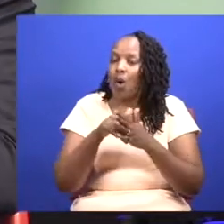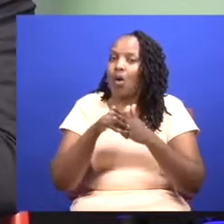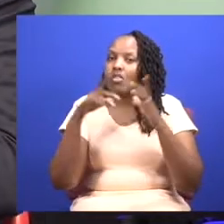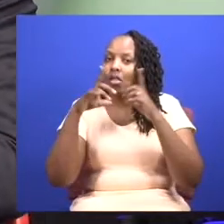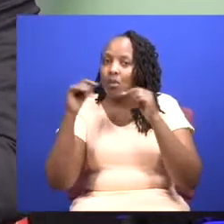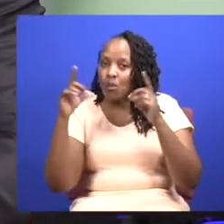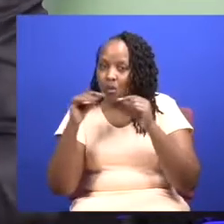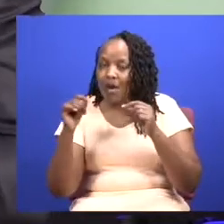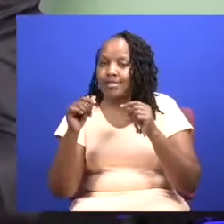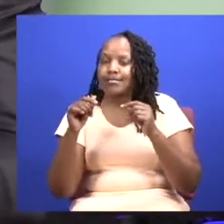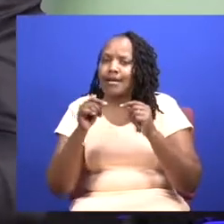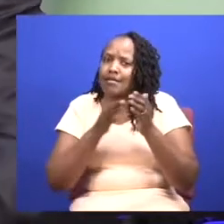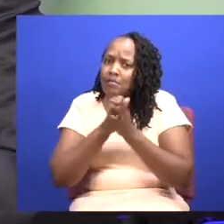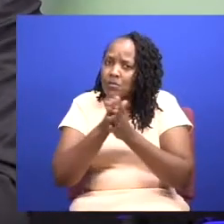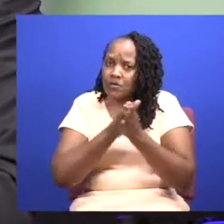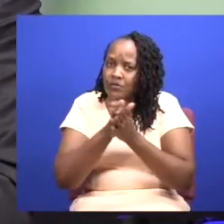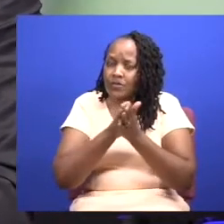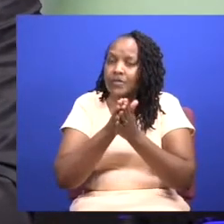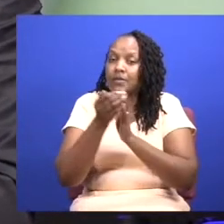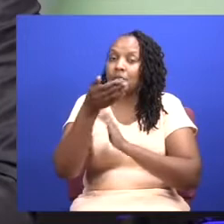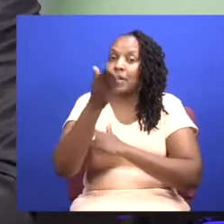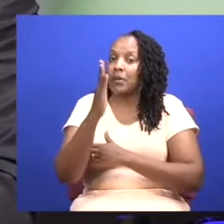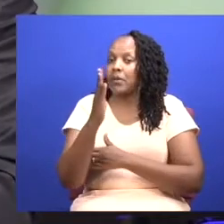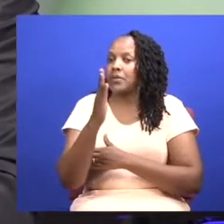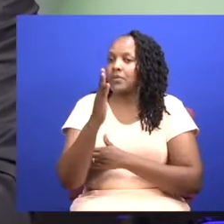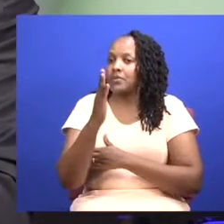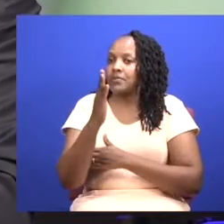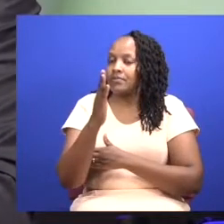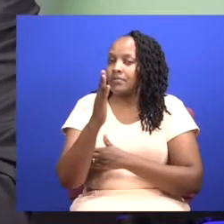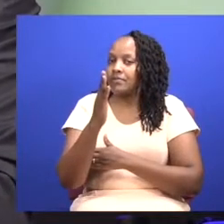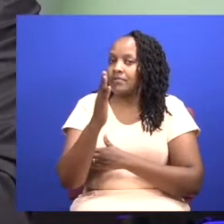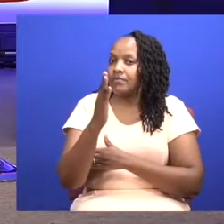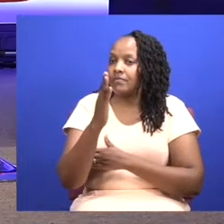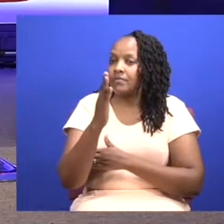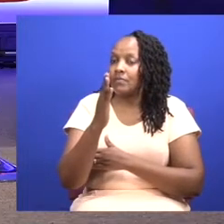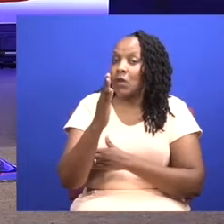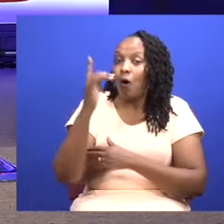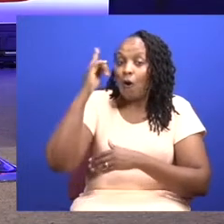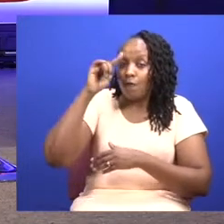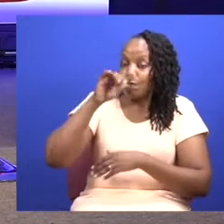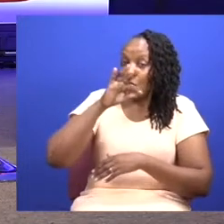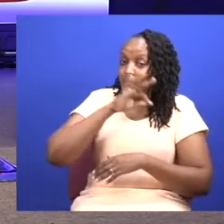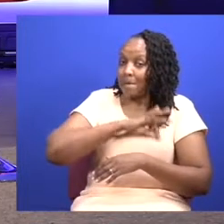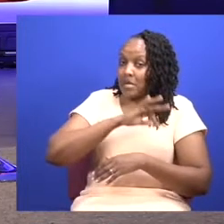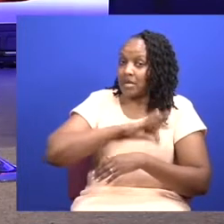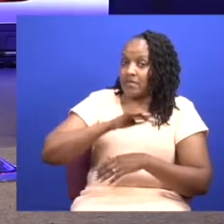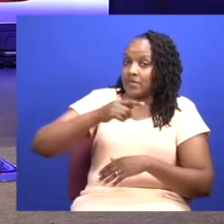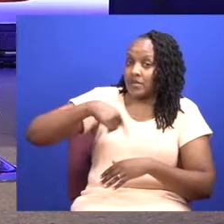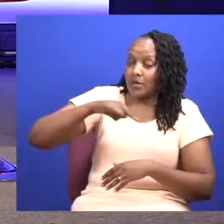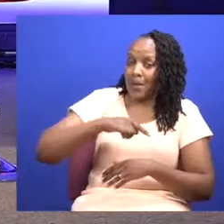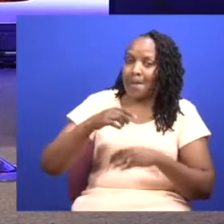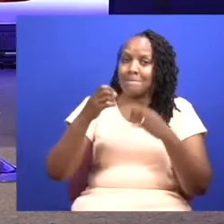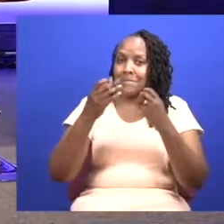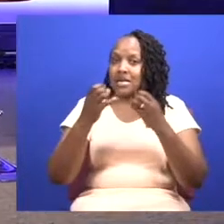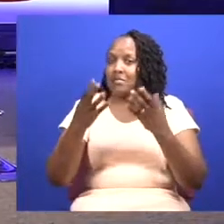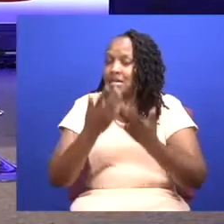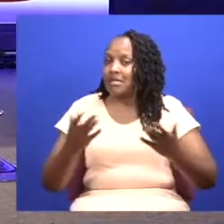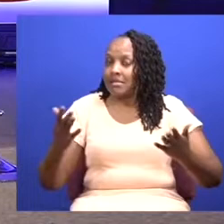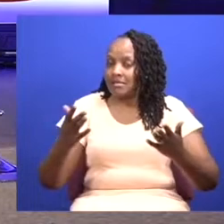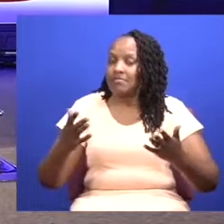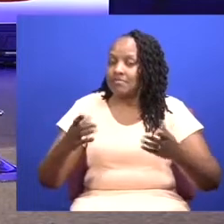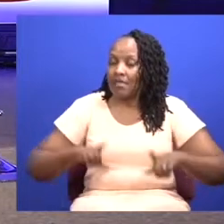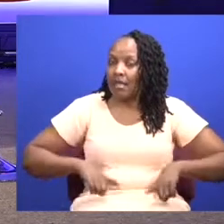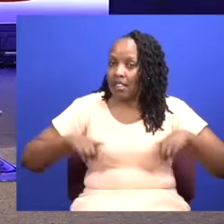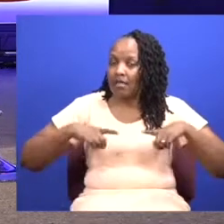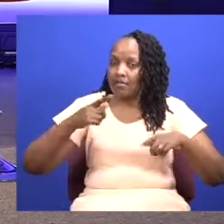of the scripture are inspired and they are relevant for us. Mm-hmm. It has benefit or profit for us for so many things in our lives.